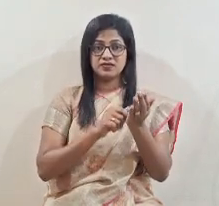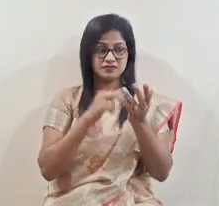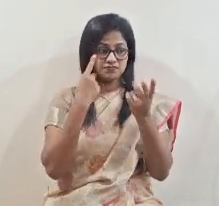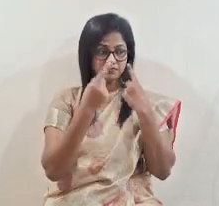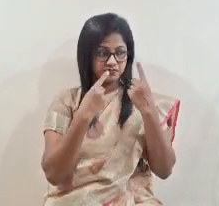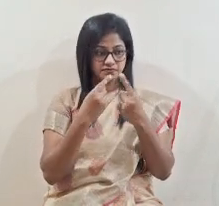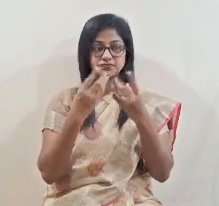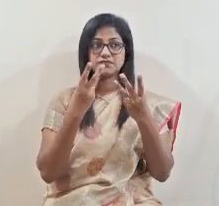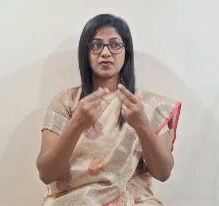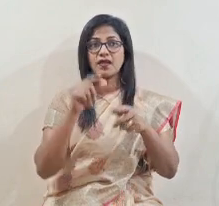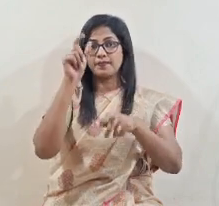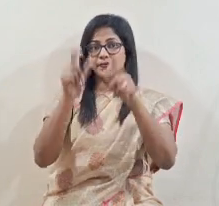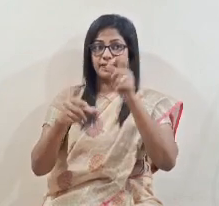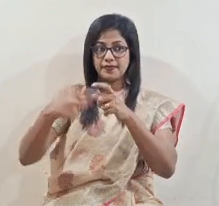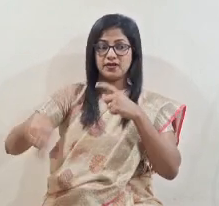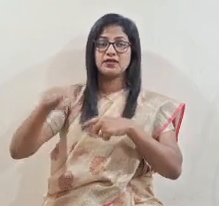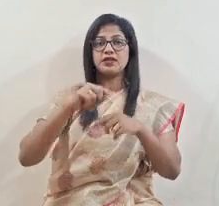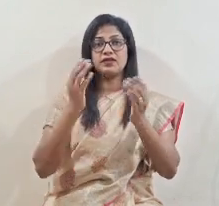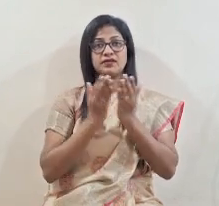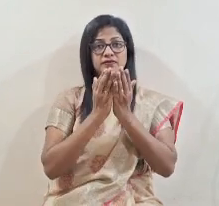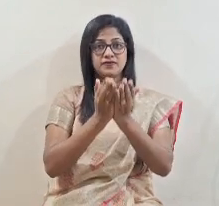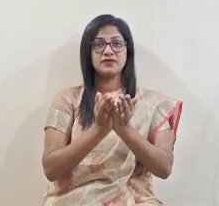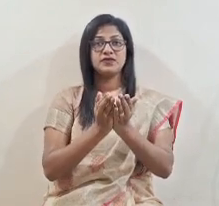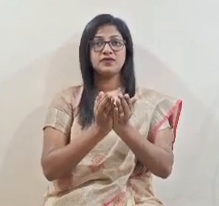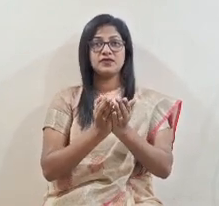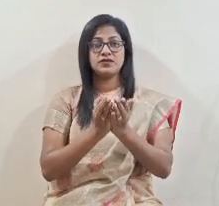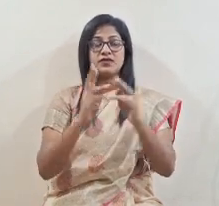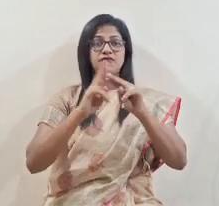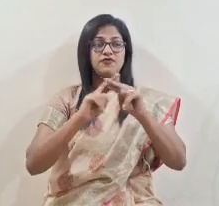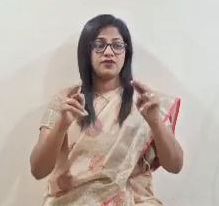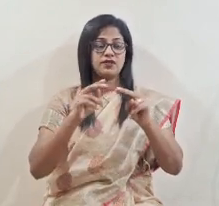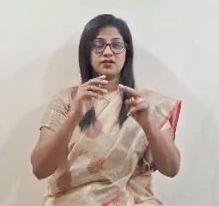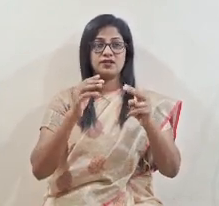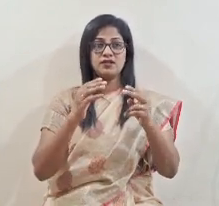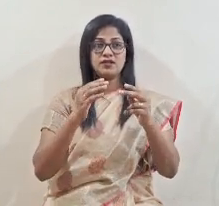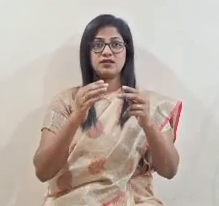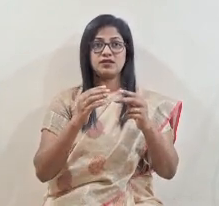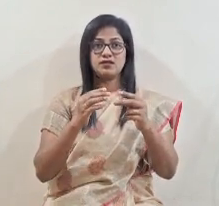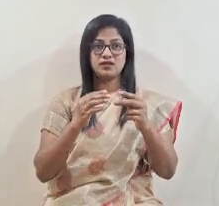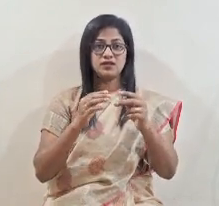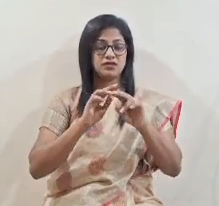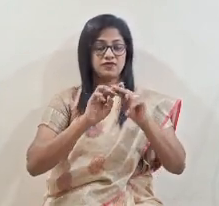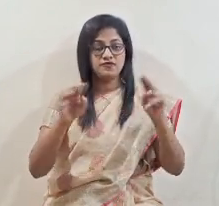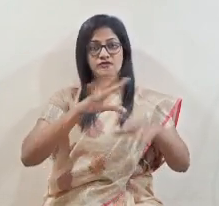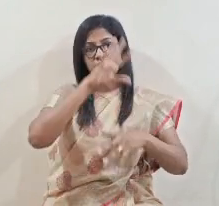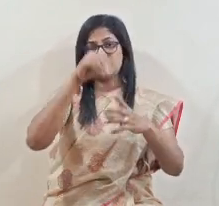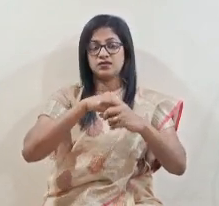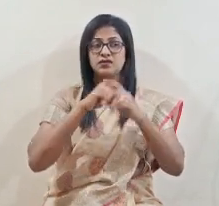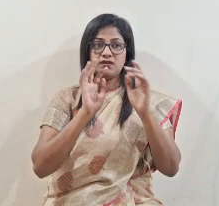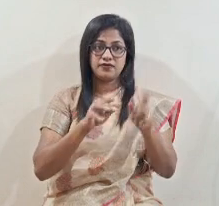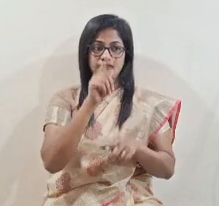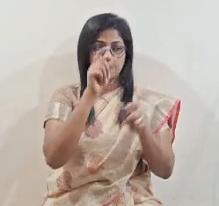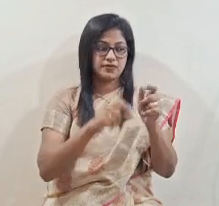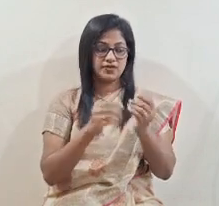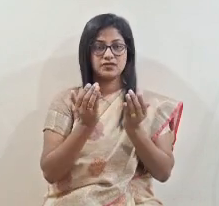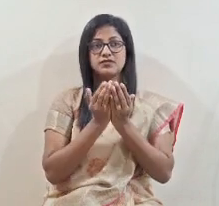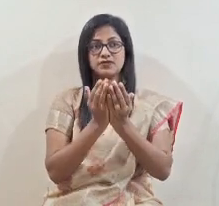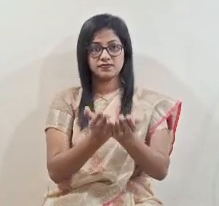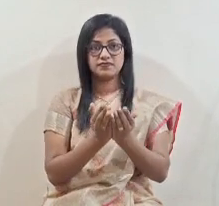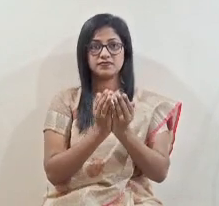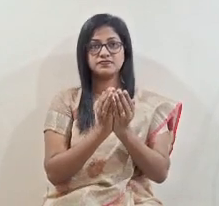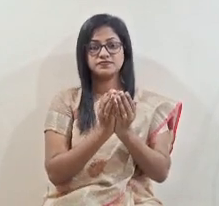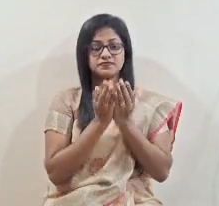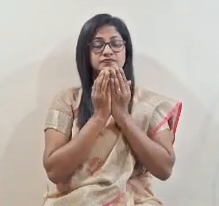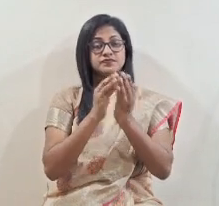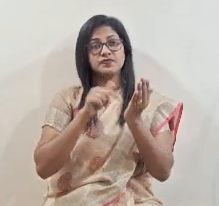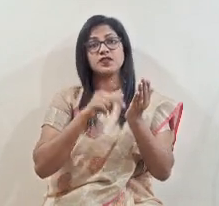been calculated, where passenger plus vessel divided by the full capacity will give us the person capacity of the